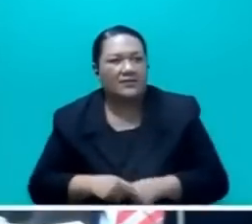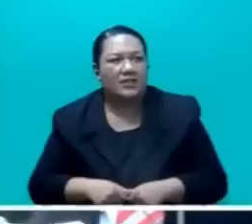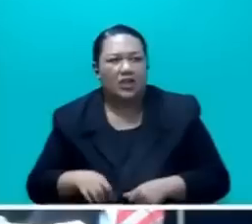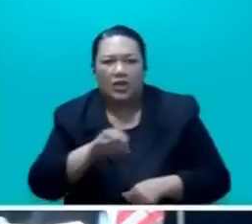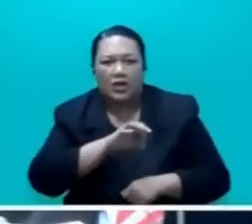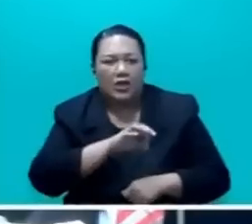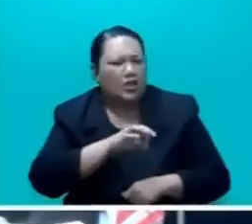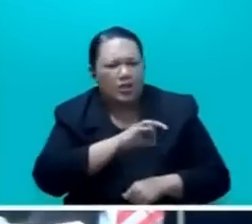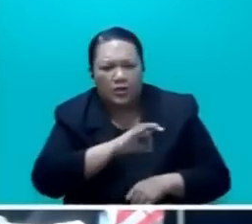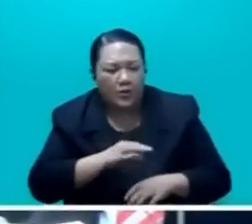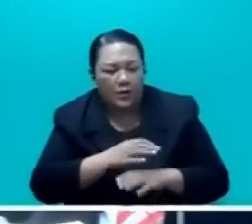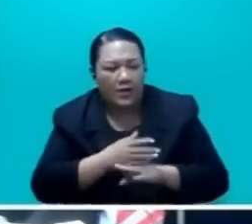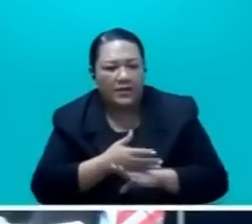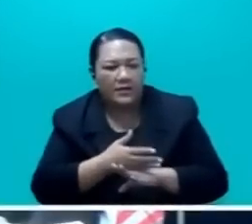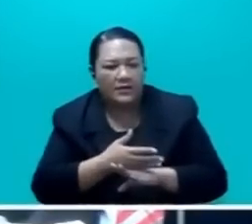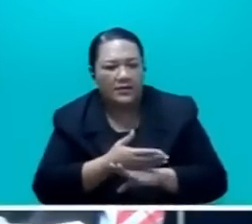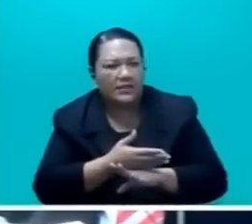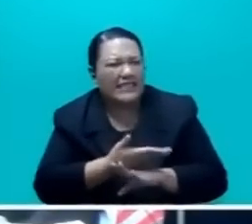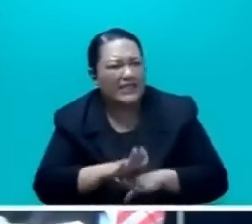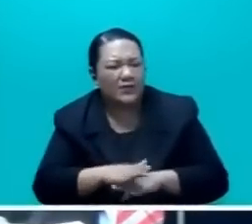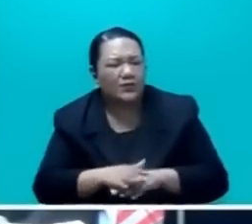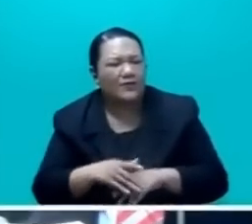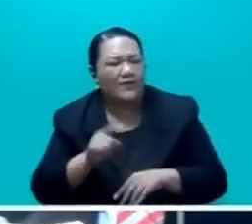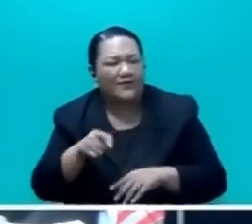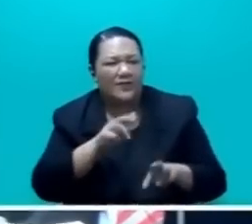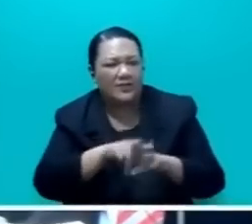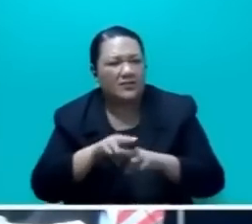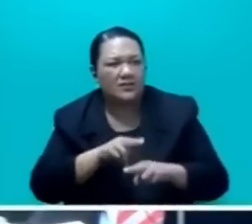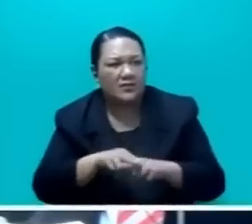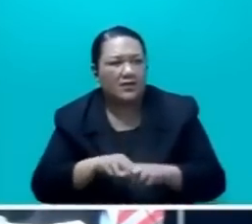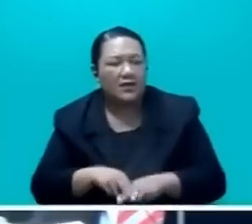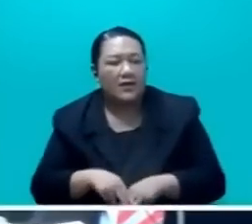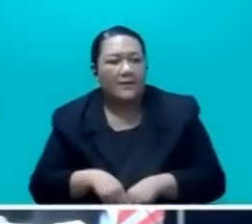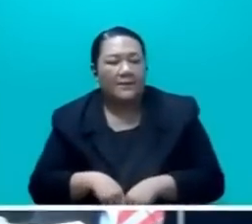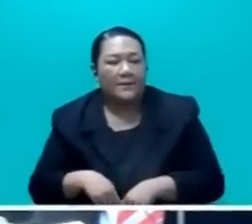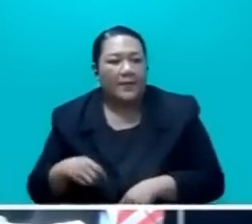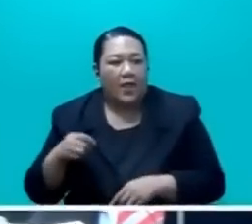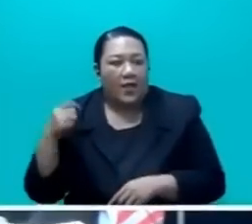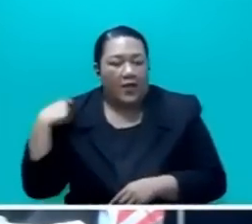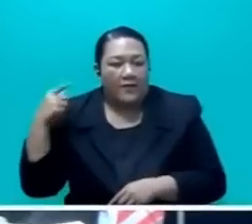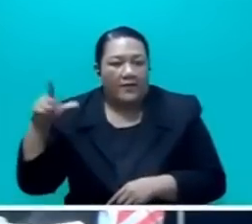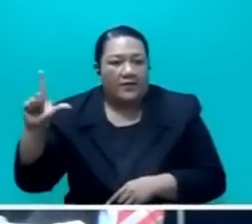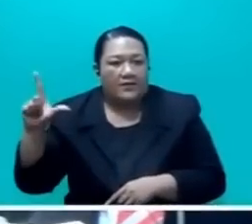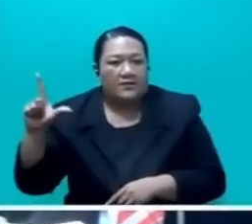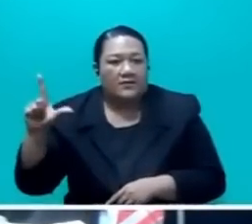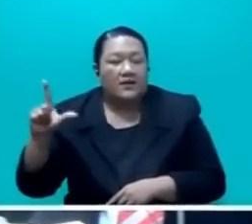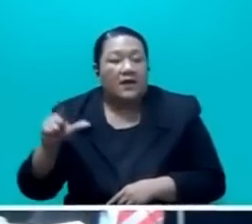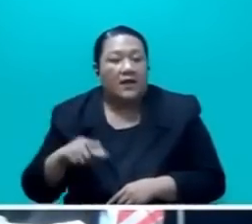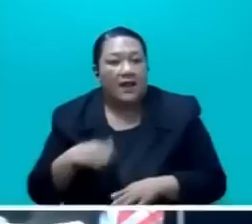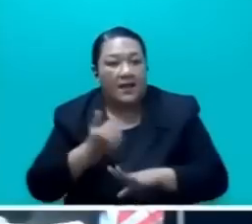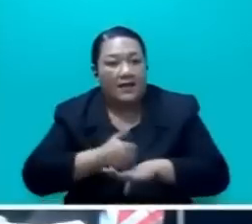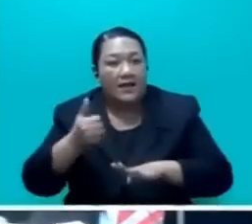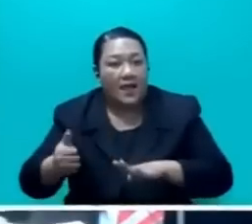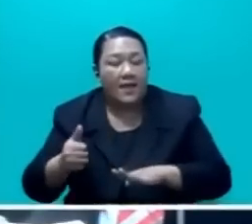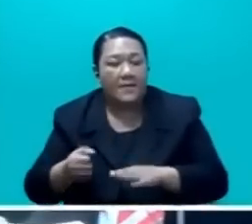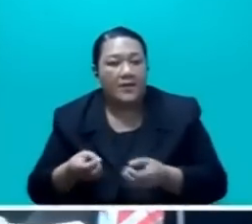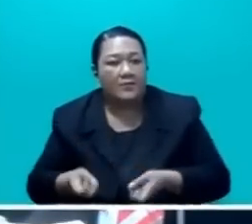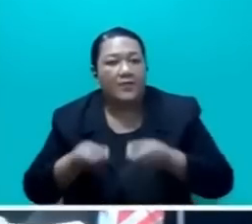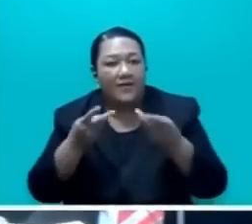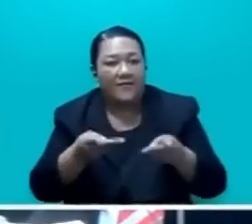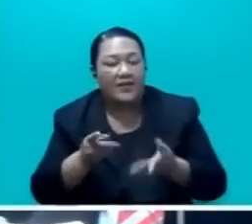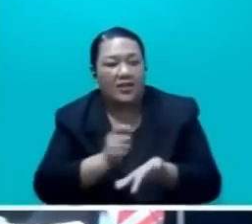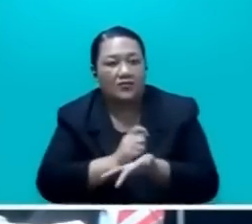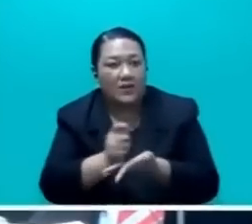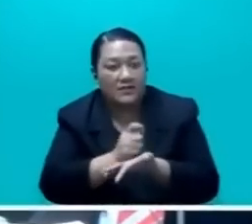unique to Fiji. Mr. Speaker, the Constitutional Office Commission and the government has for the first time provided a transparent report of